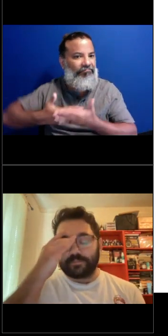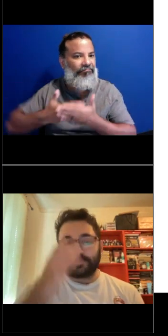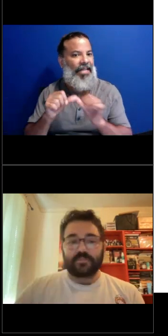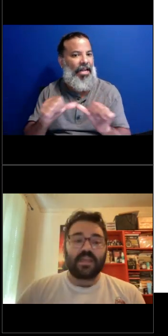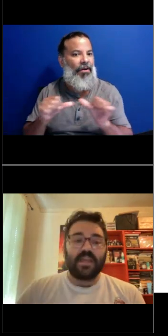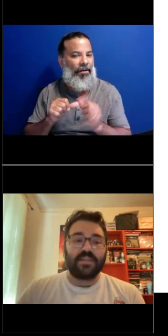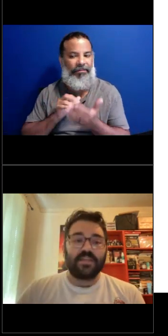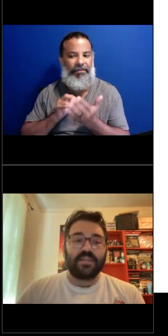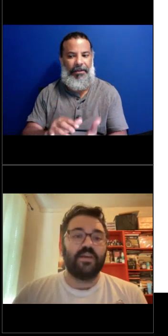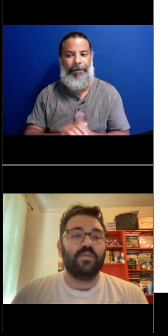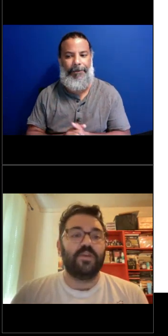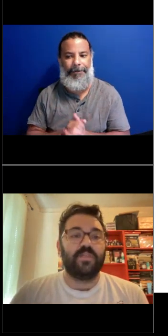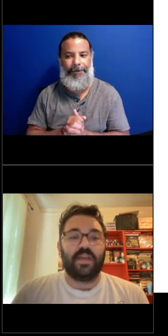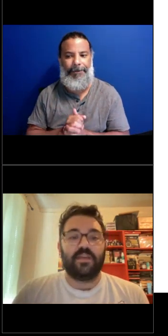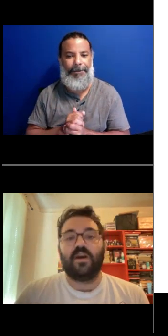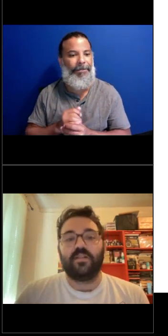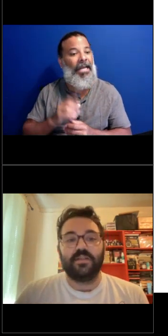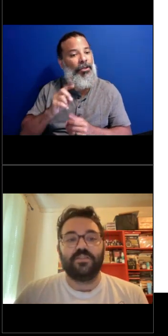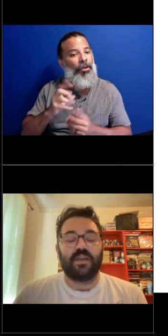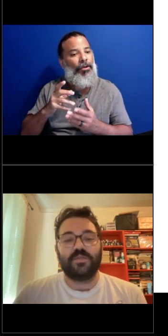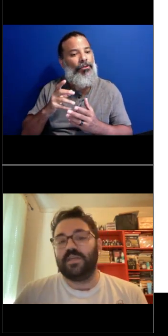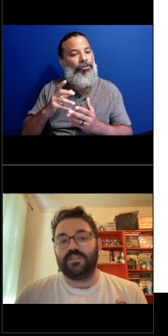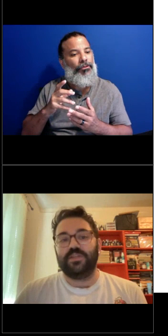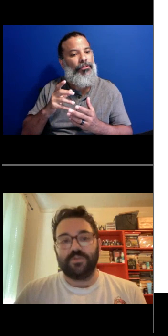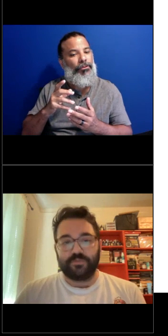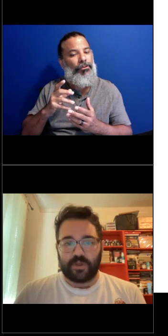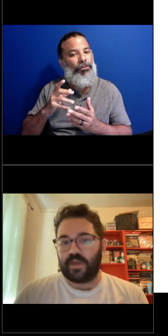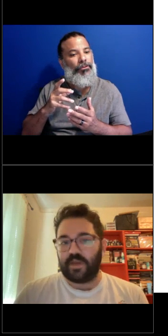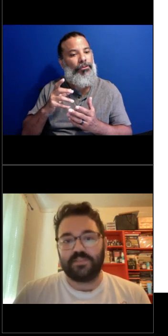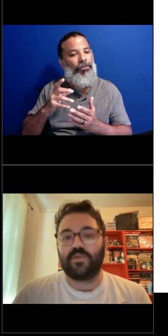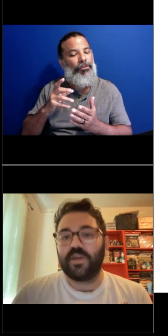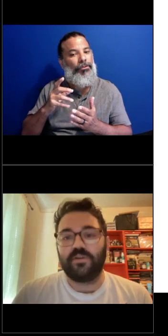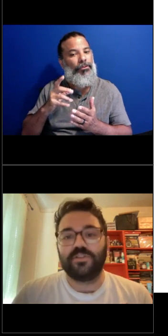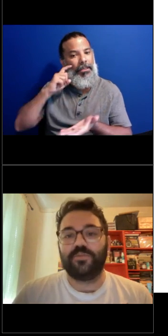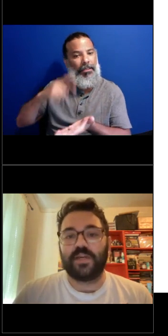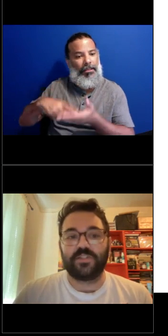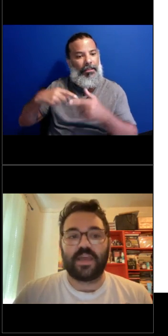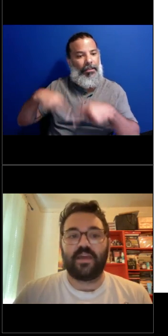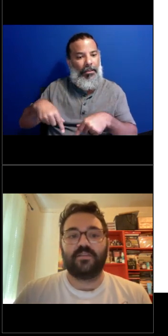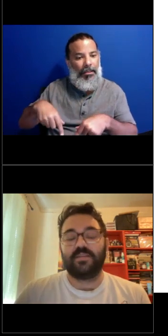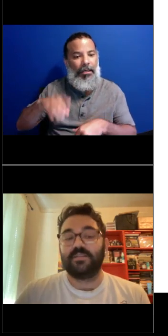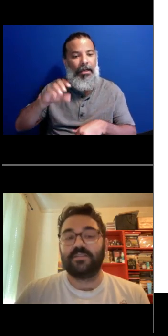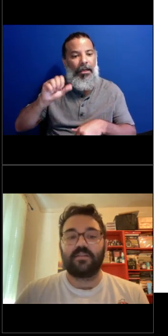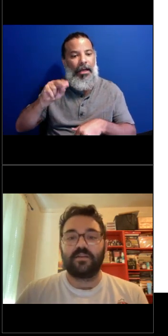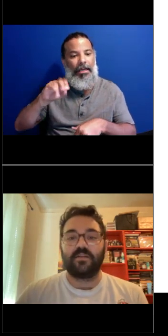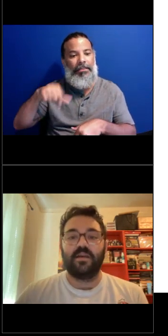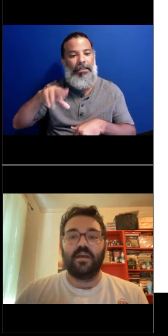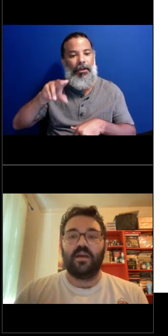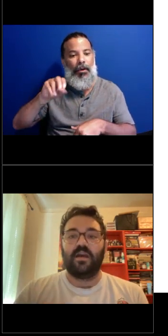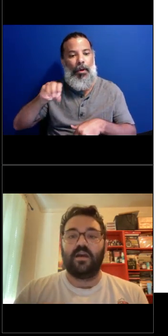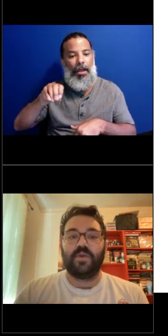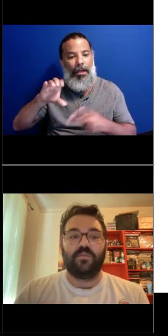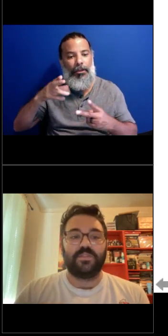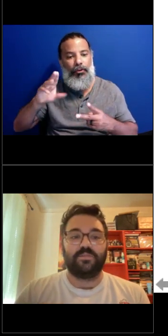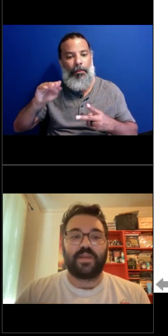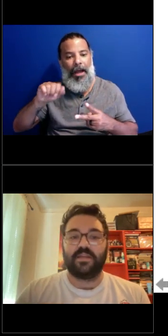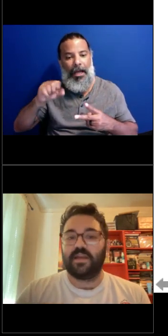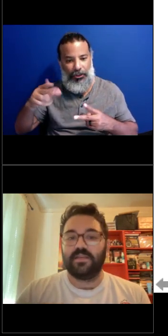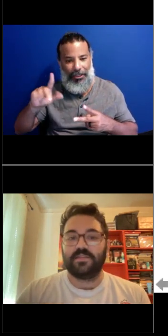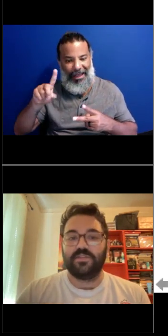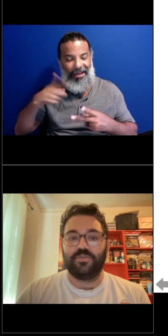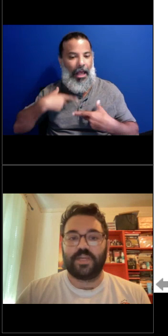study. I do want to briefly acknowledge that I'm speaking to you from Aniskoyo, Chumash land as a settler. And I want